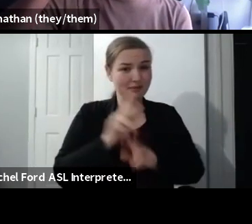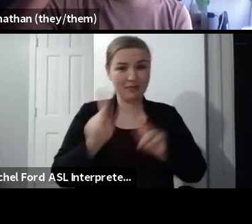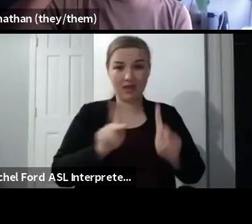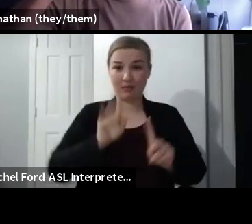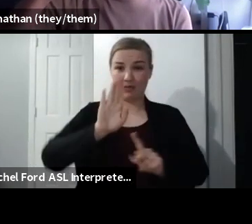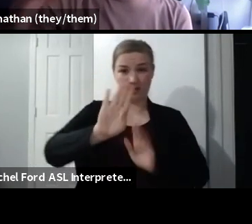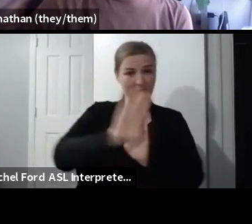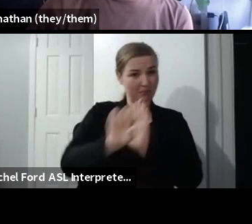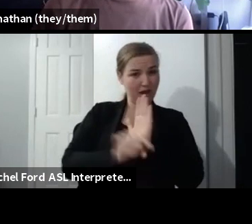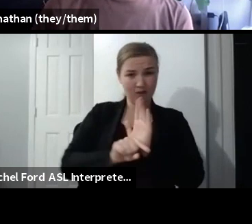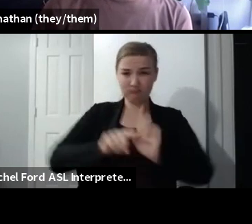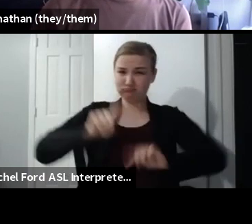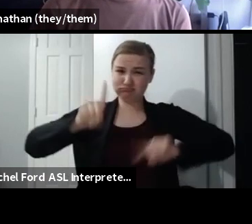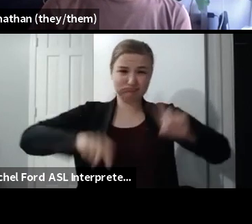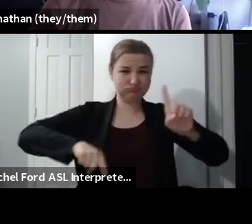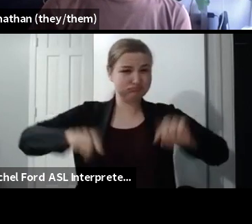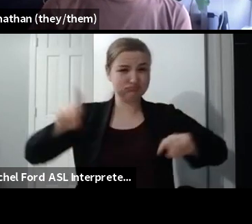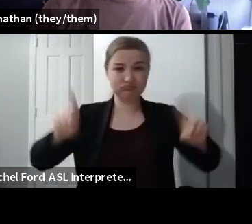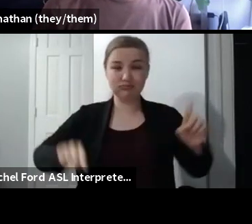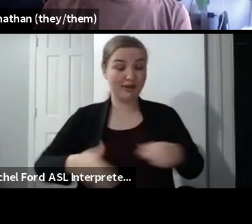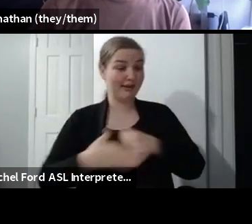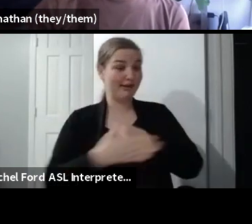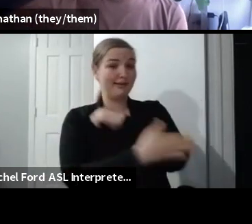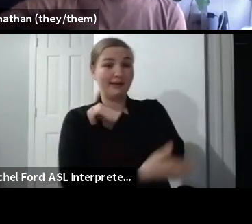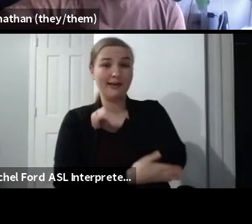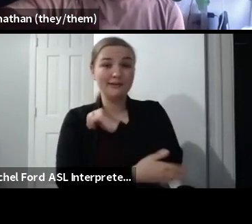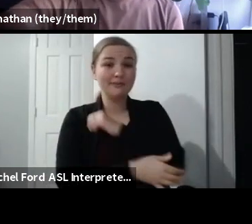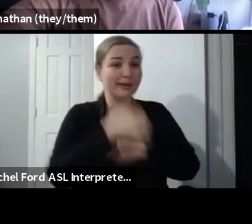you know, like the town and country girl,